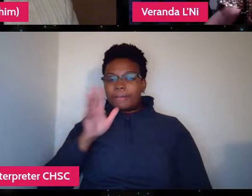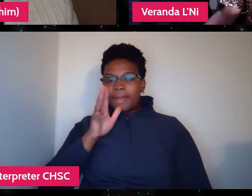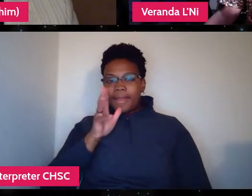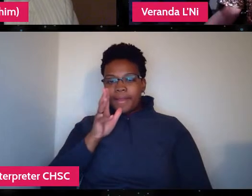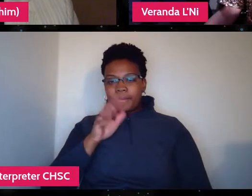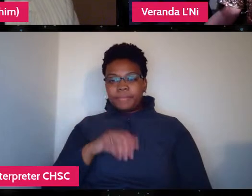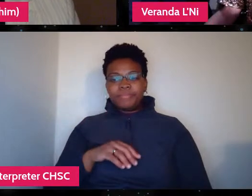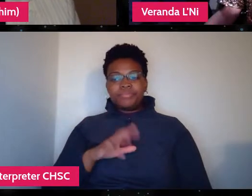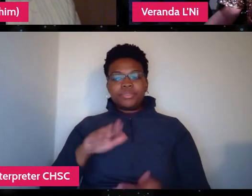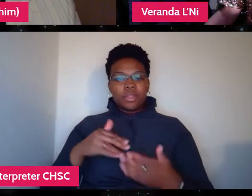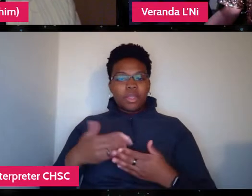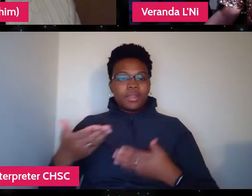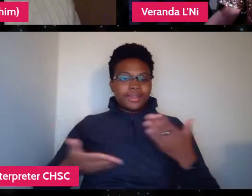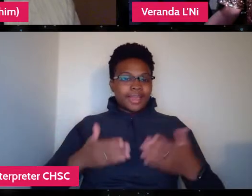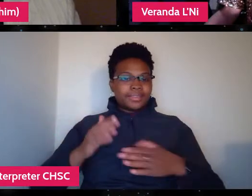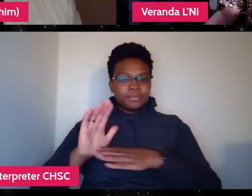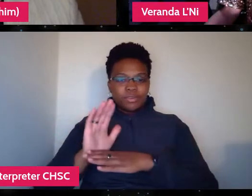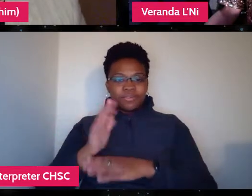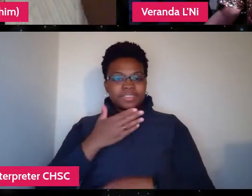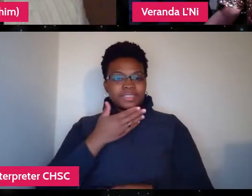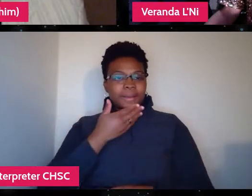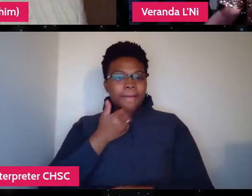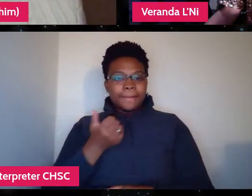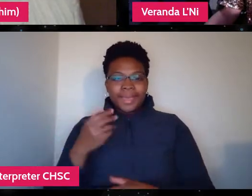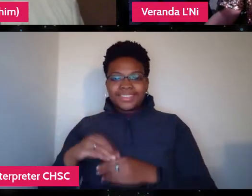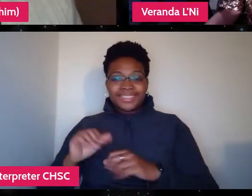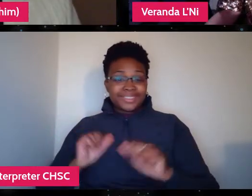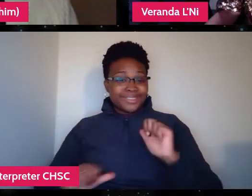movies, Best in Show.